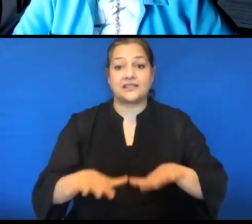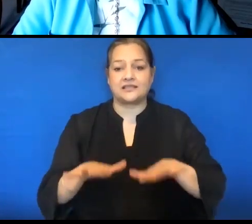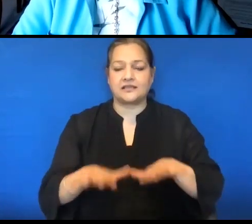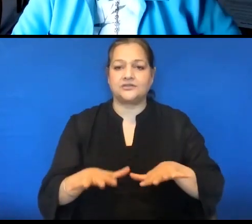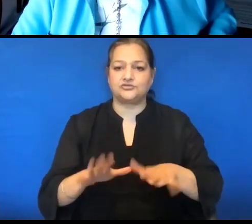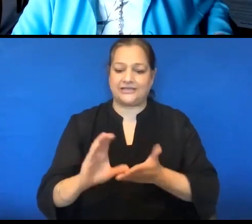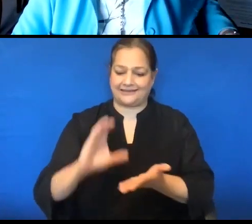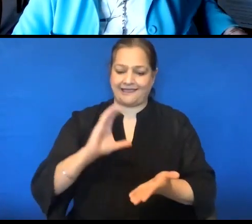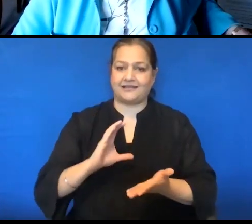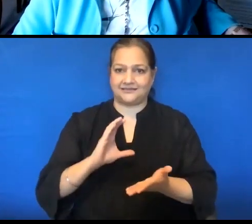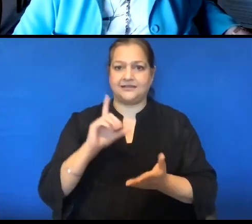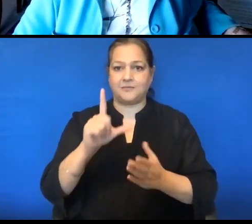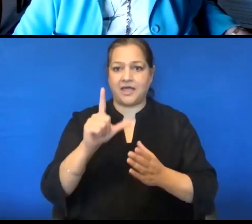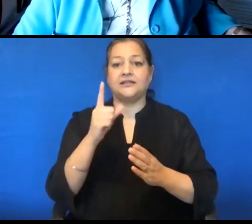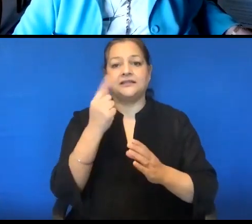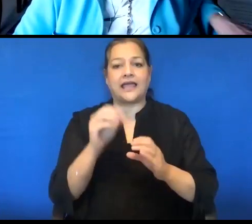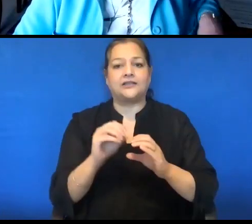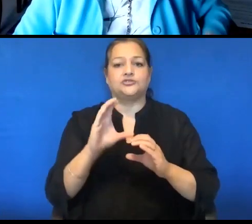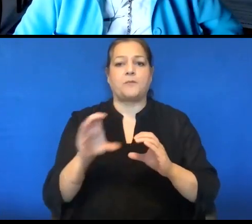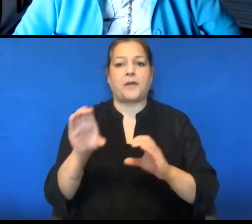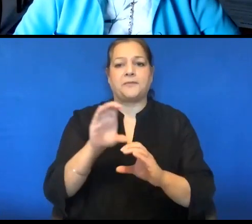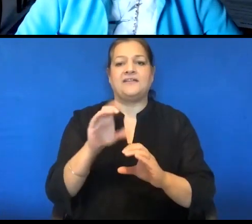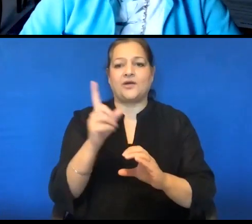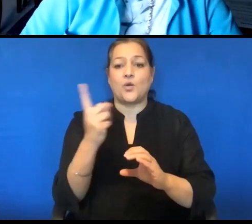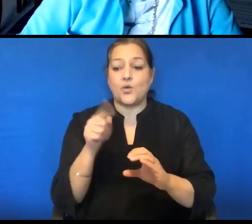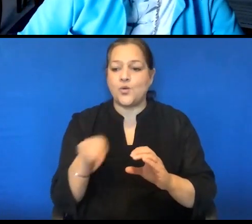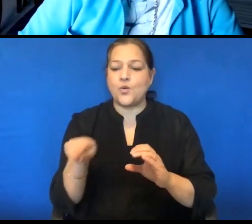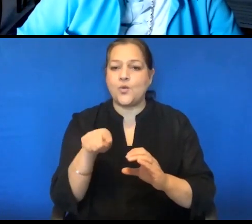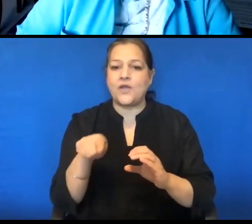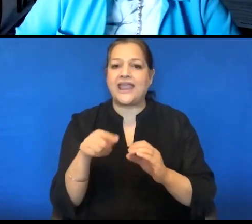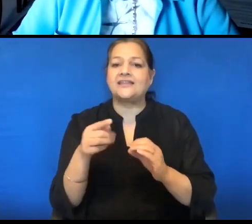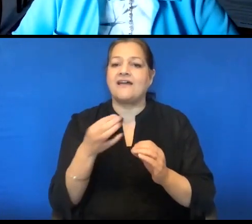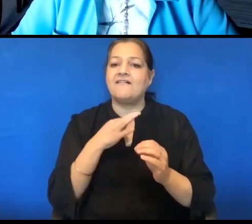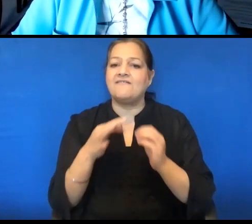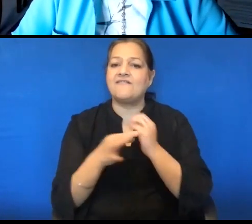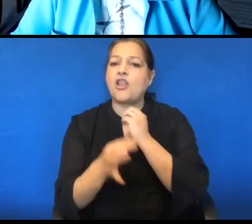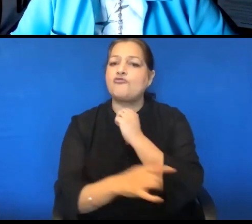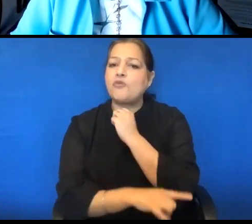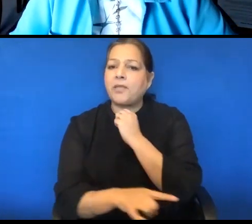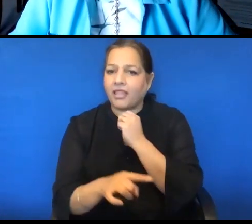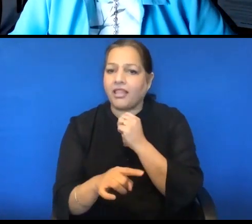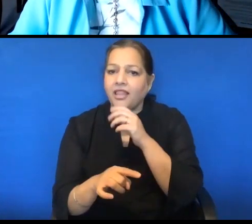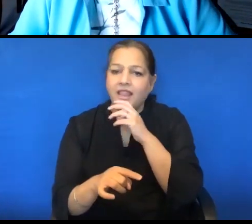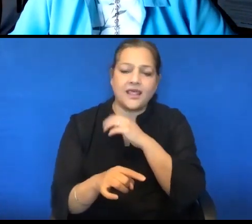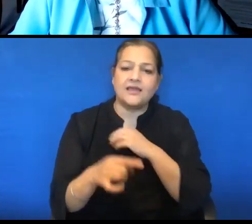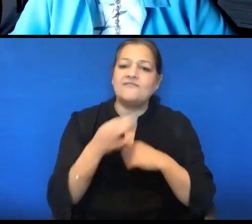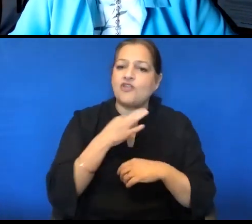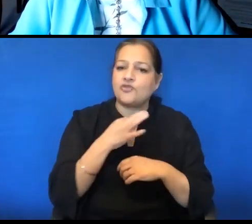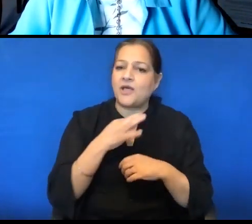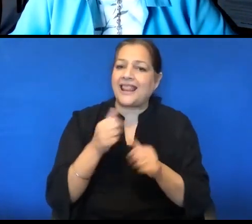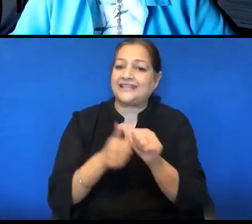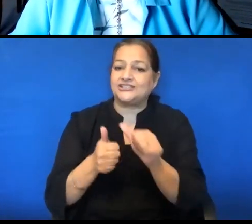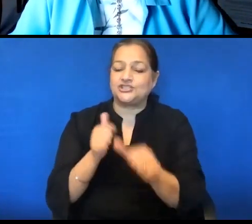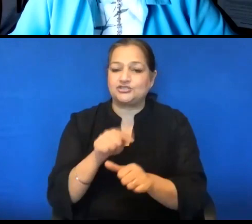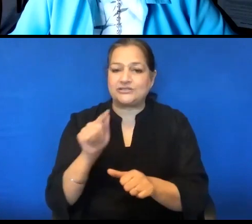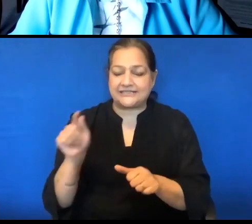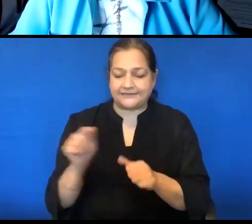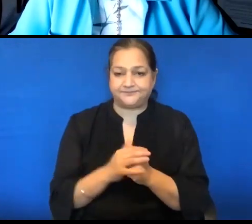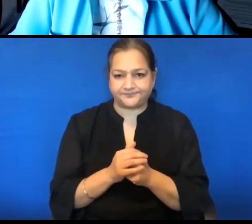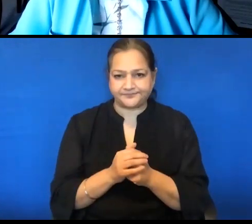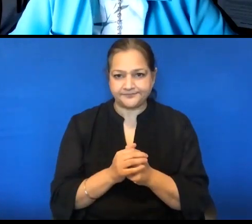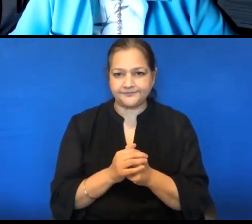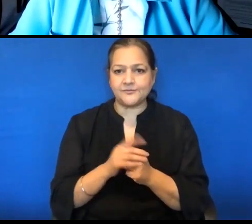particularly topped up for those who are in vulnerable industries. And if you combine that with a much more